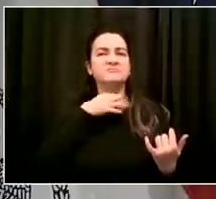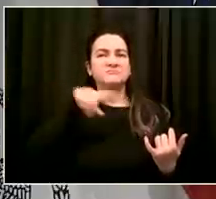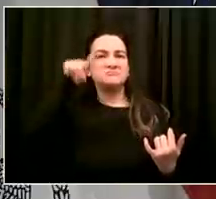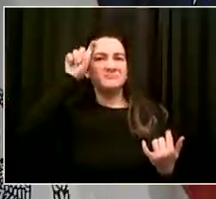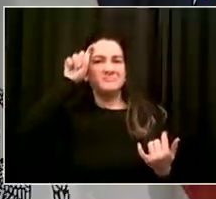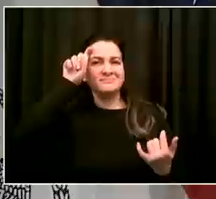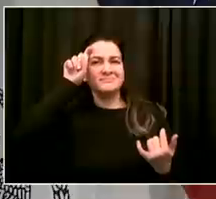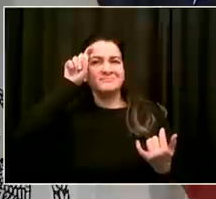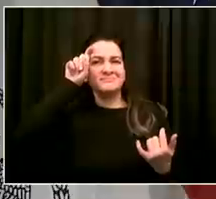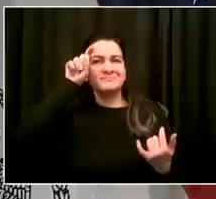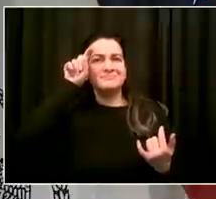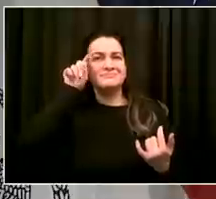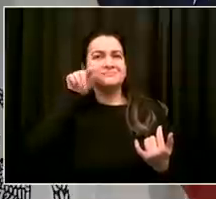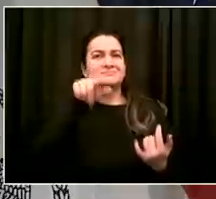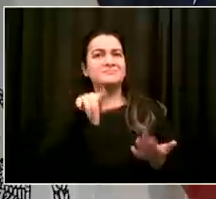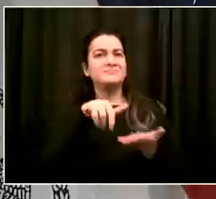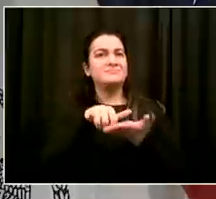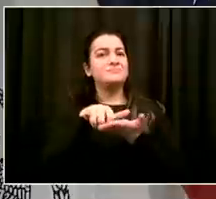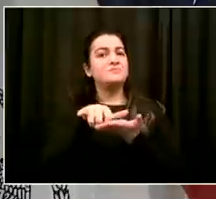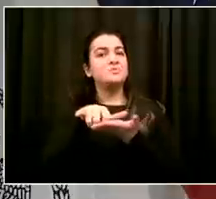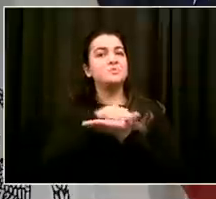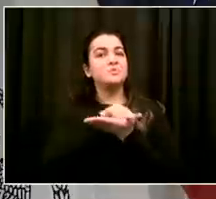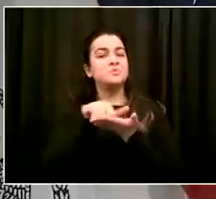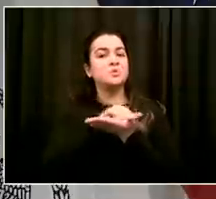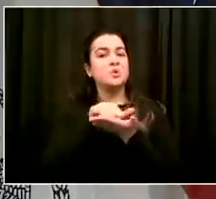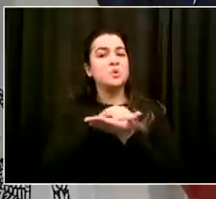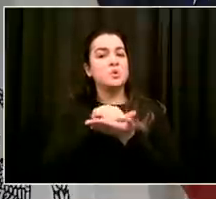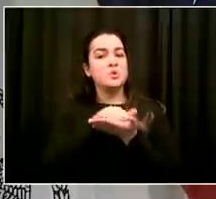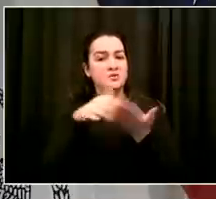there a percent that would reopen middle and high schools?